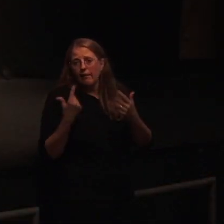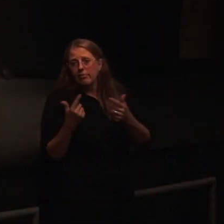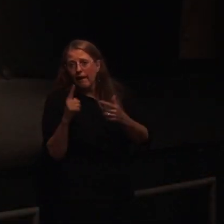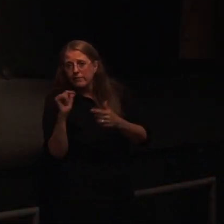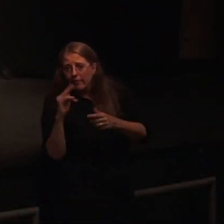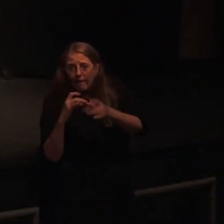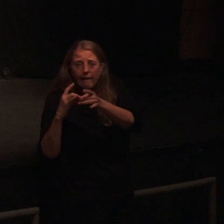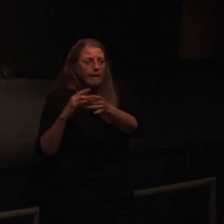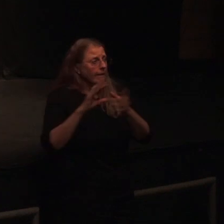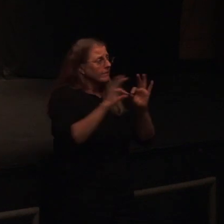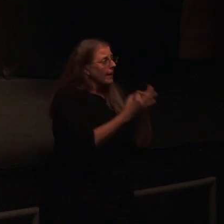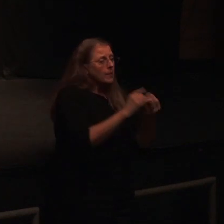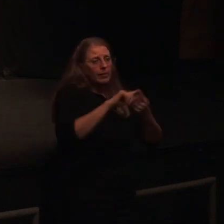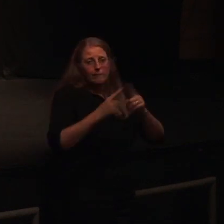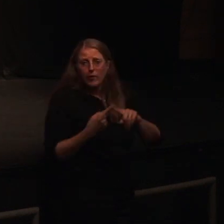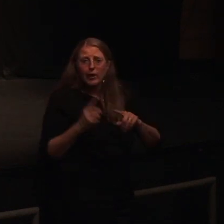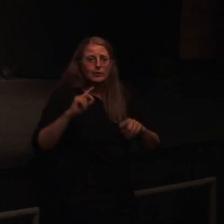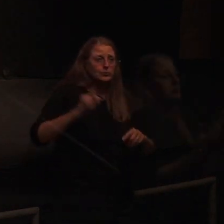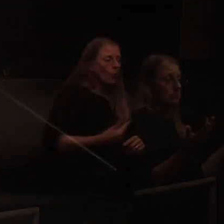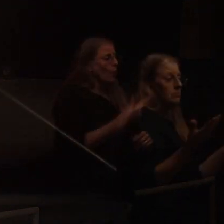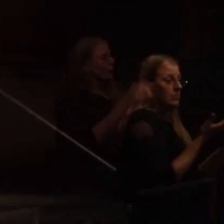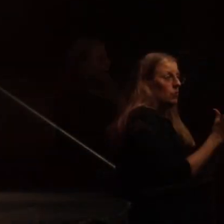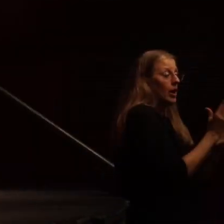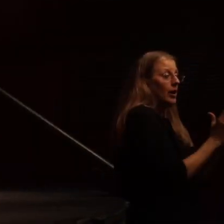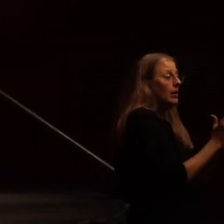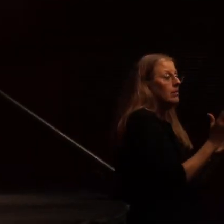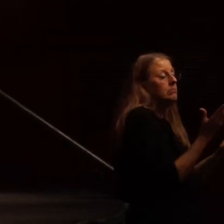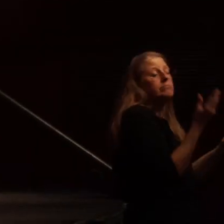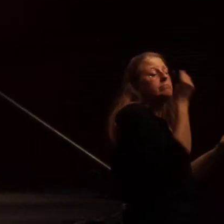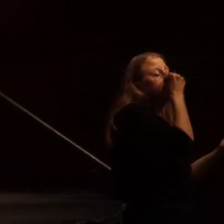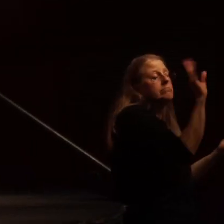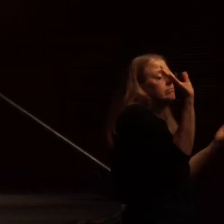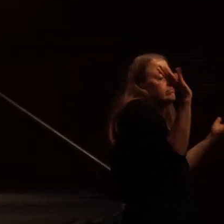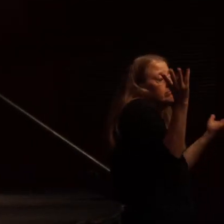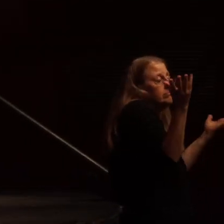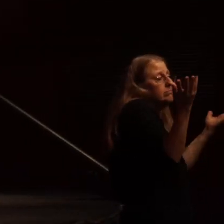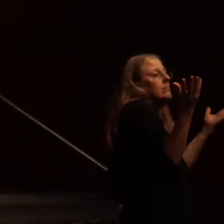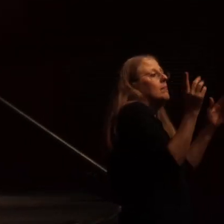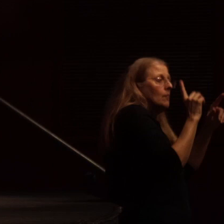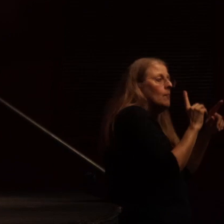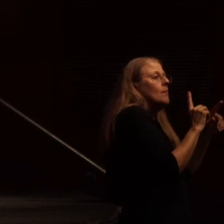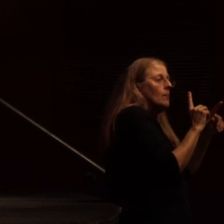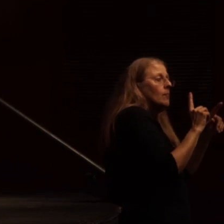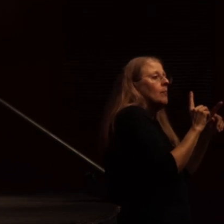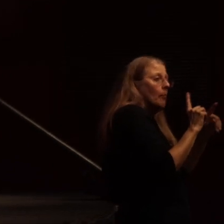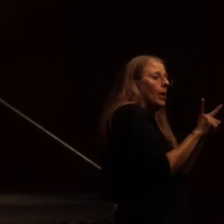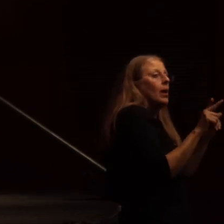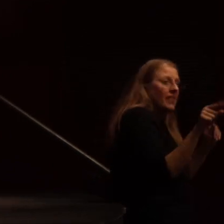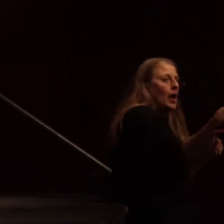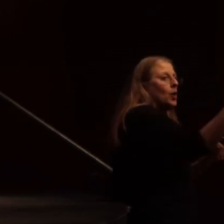care if it's family, friends, your dogs, your fish. You got a fish? I don't care. Whatever it is. As long as